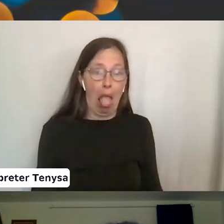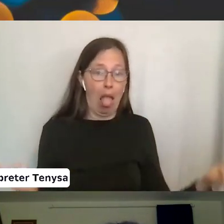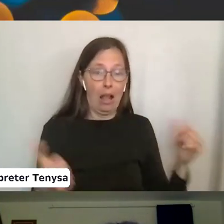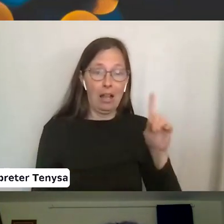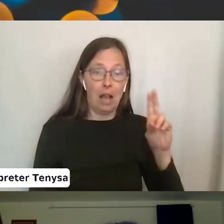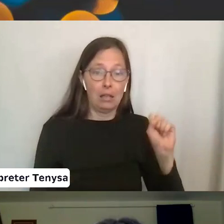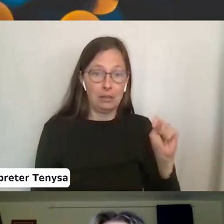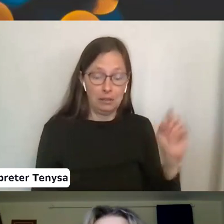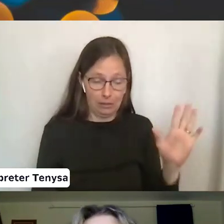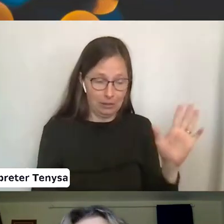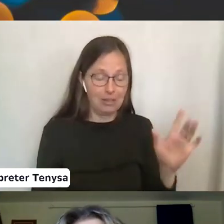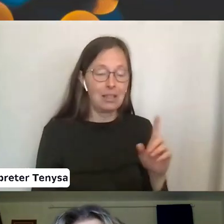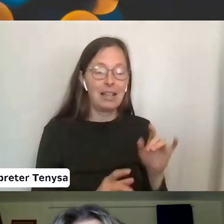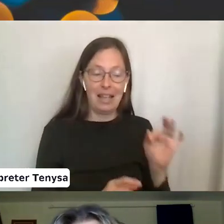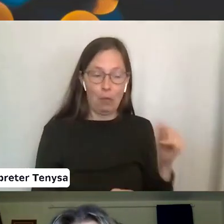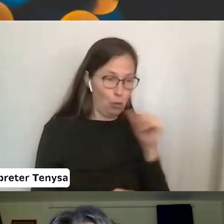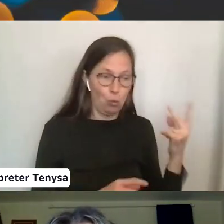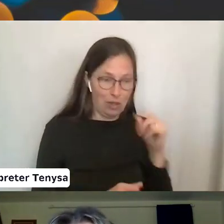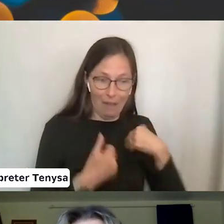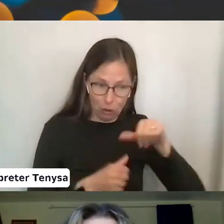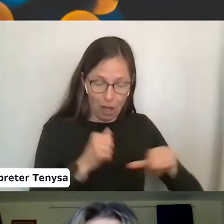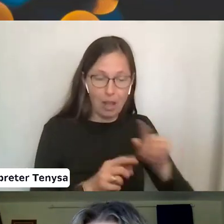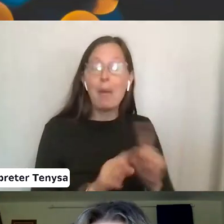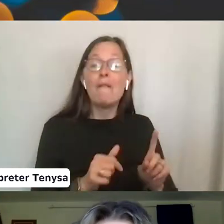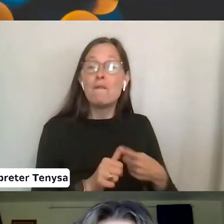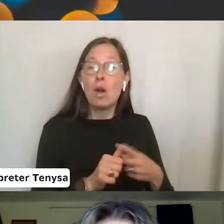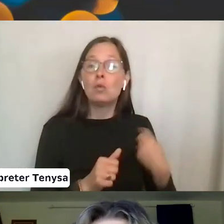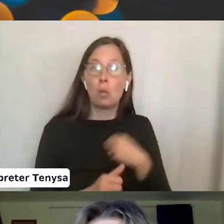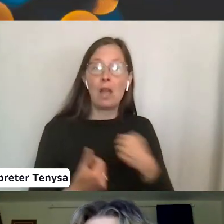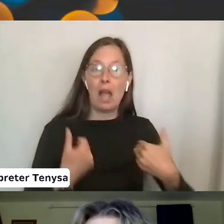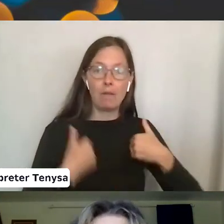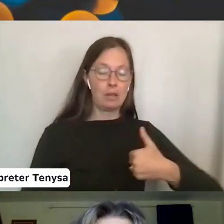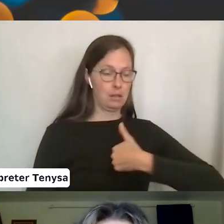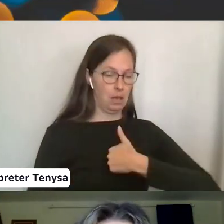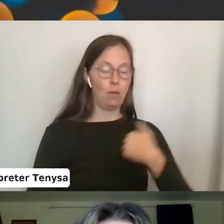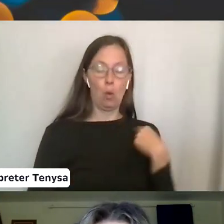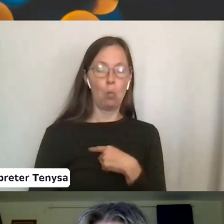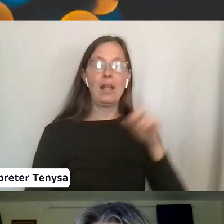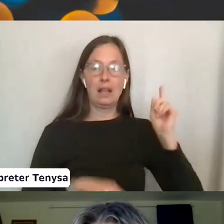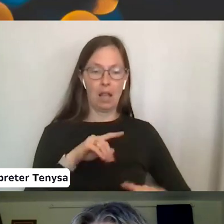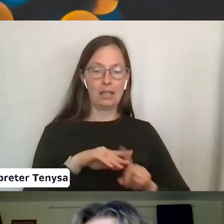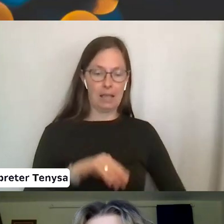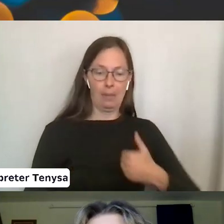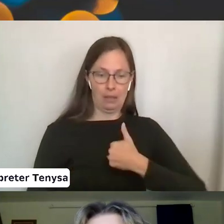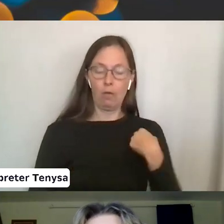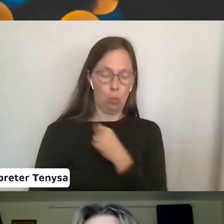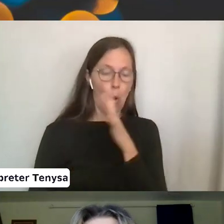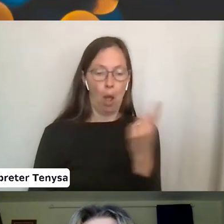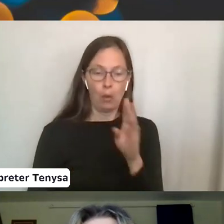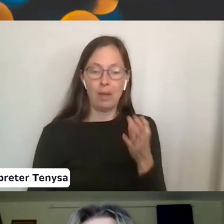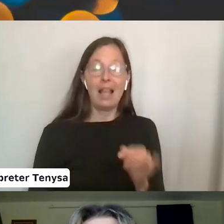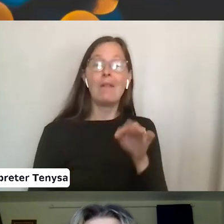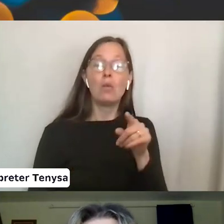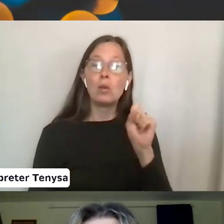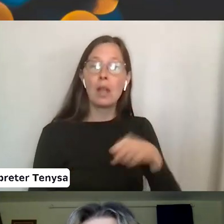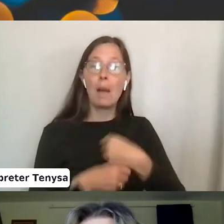But we first always have ourselves. We cannot escape ourselves. We will always be there. And if you can make